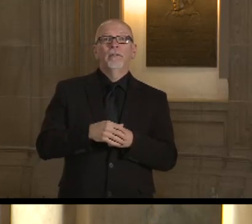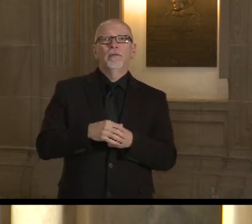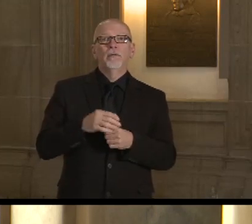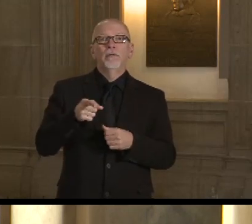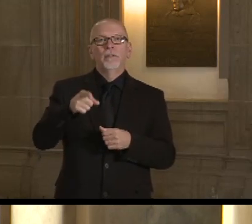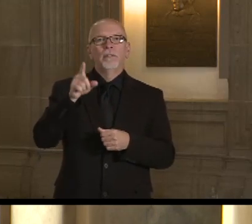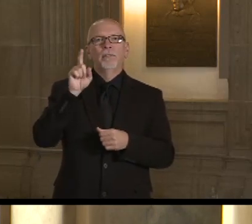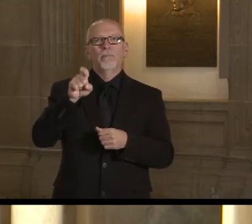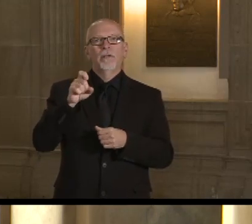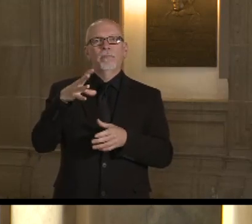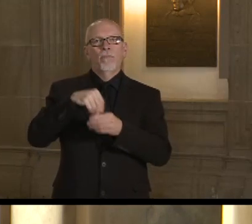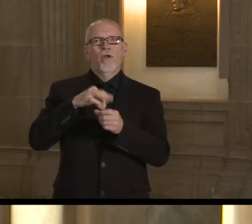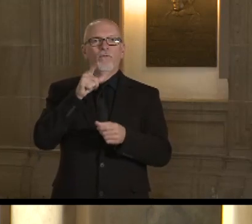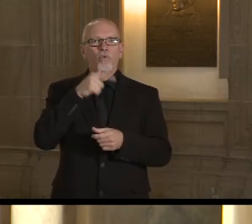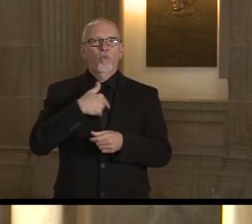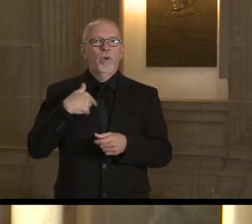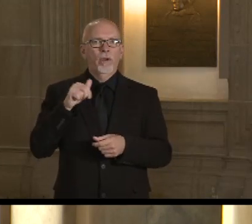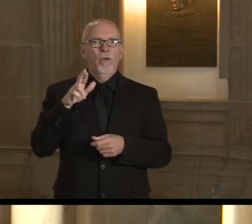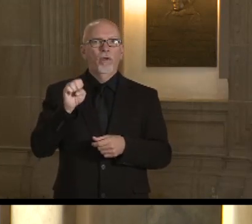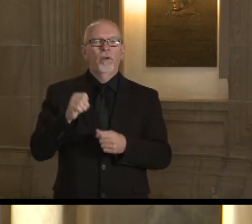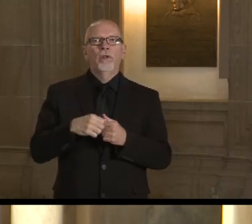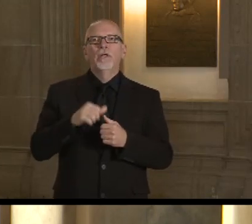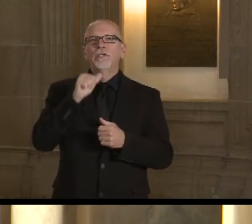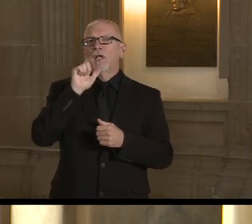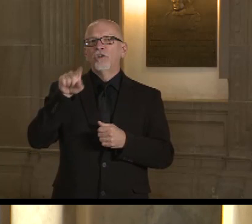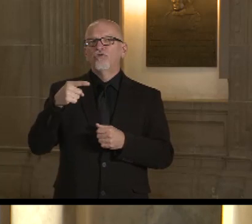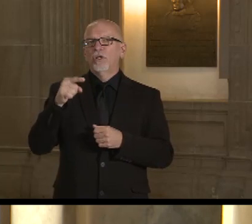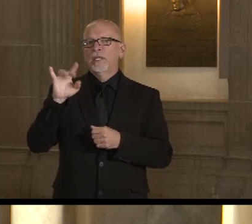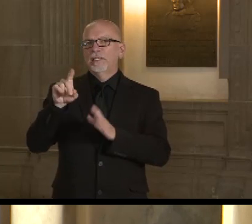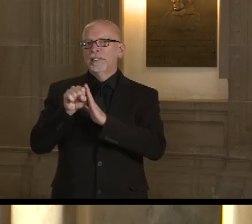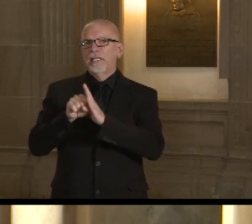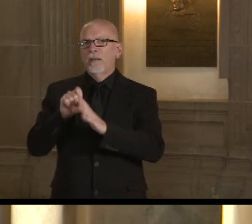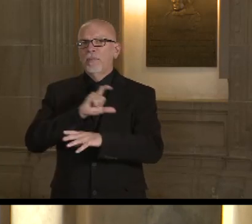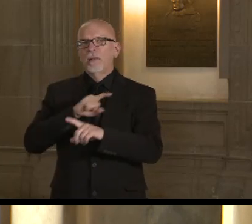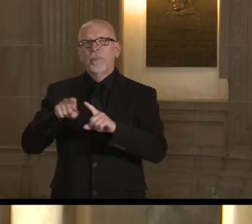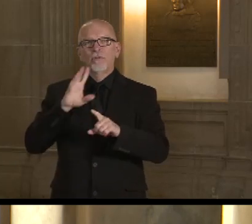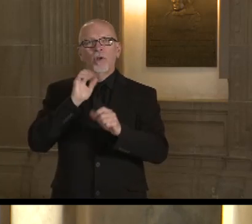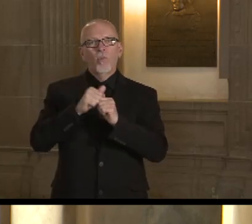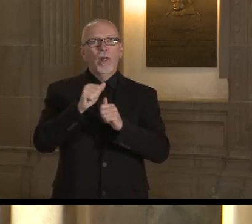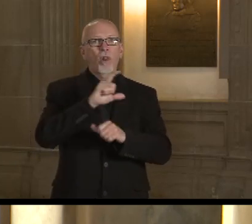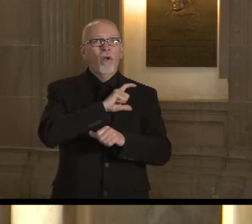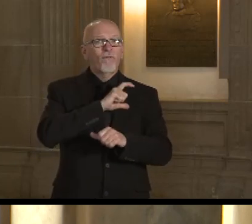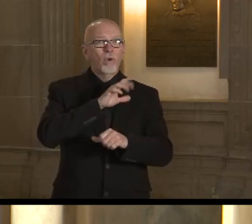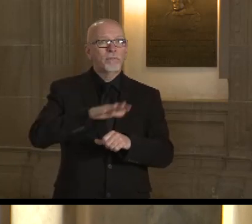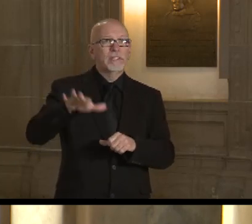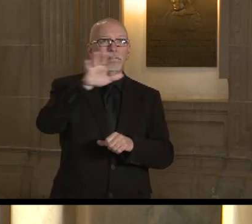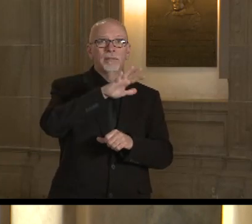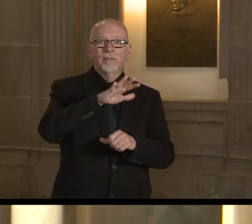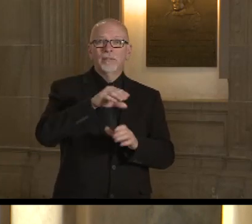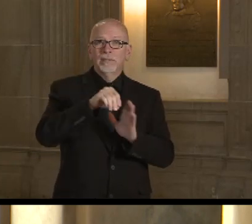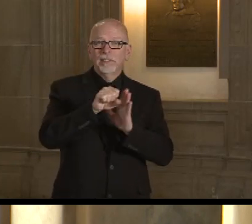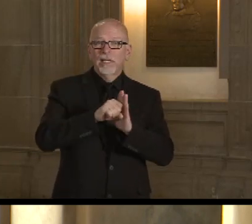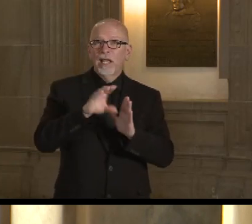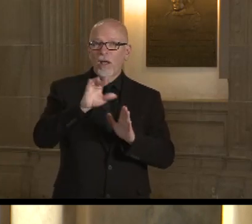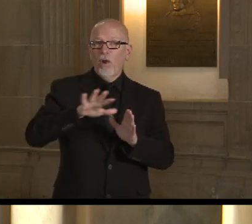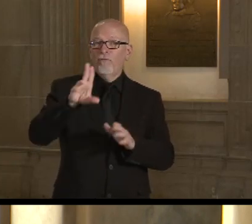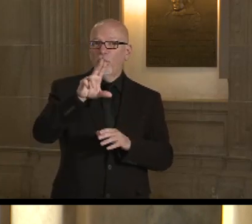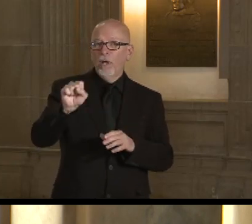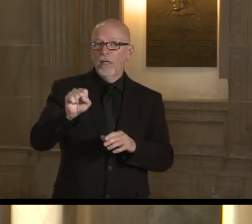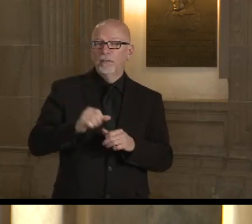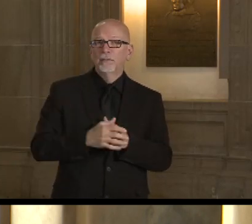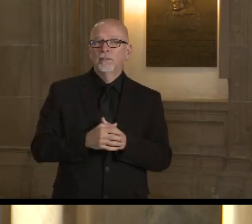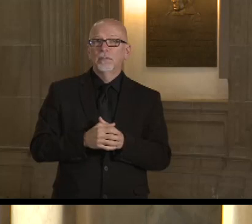has got to be a part of who we are. And not just the Indiana State Police, but I'm talking to law enforcement leaders all around the state and even around our country.